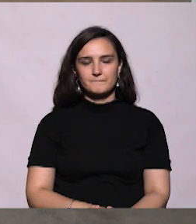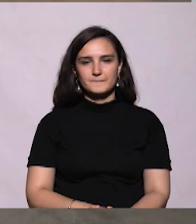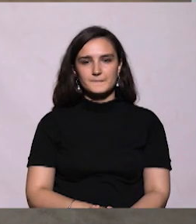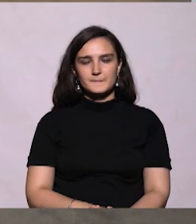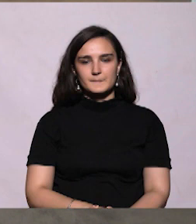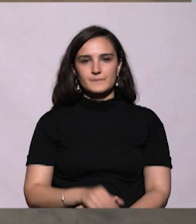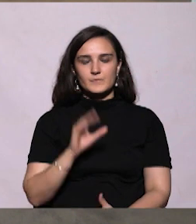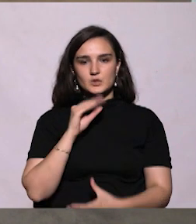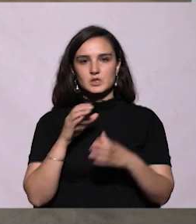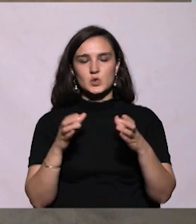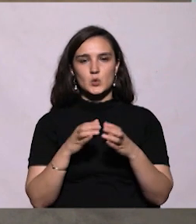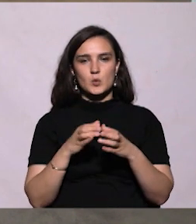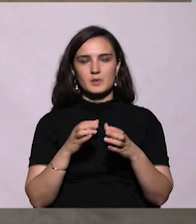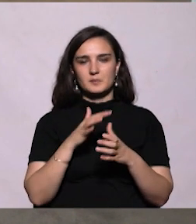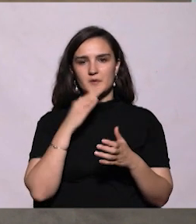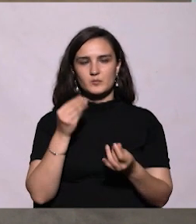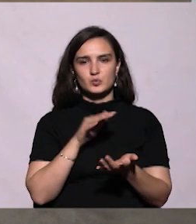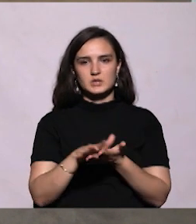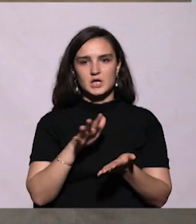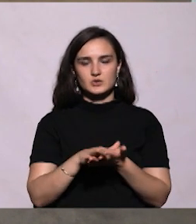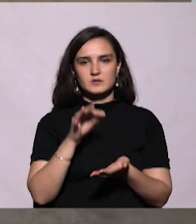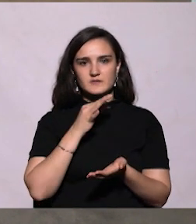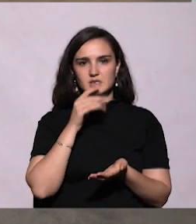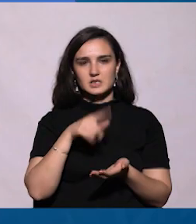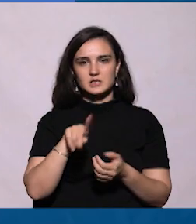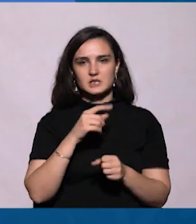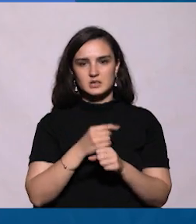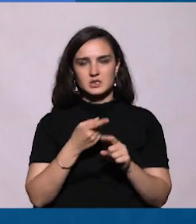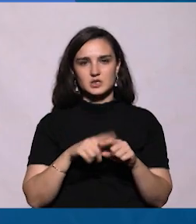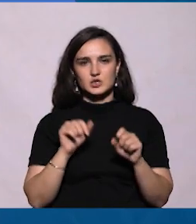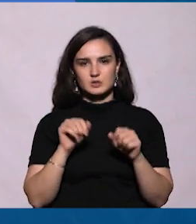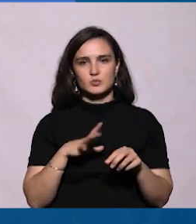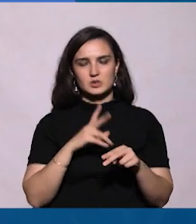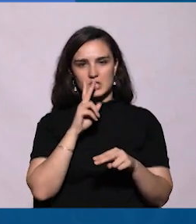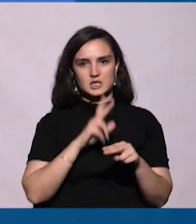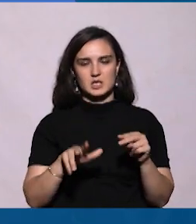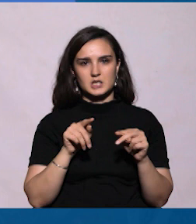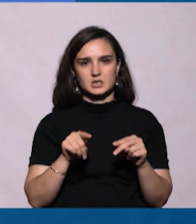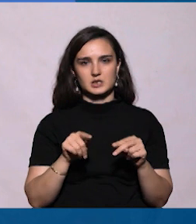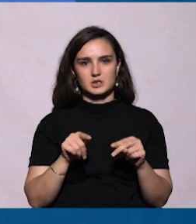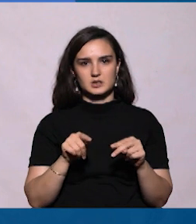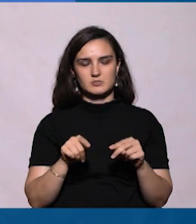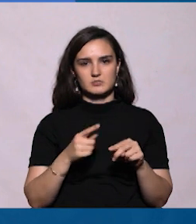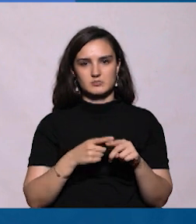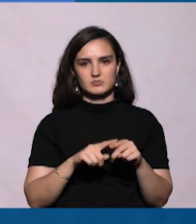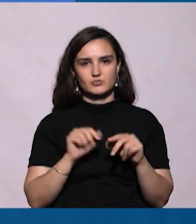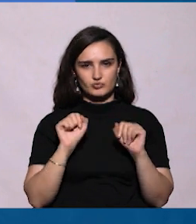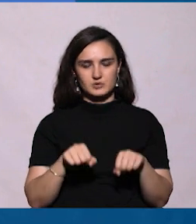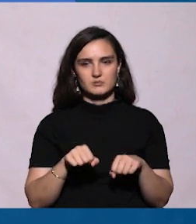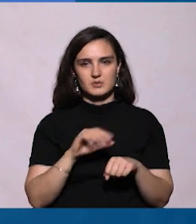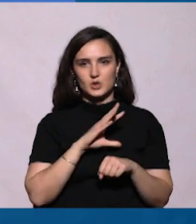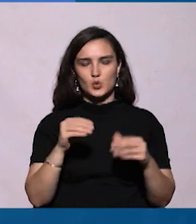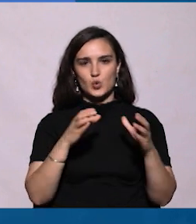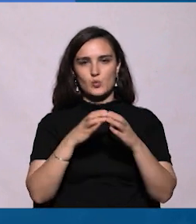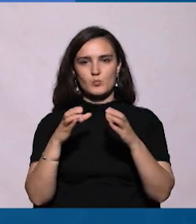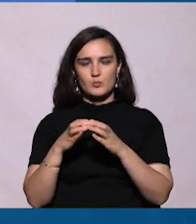When a company spends more money than they make, this can lead to losses. Sudden losses can make any